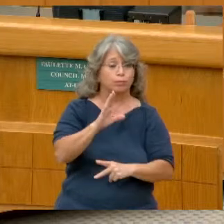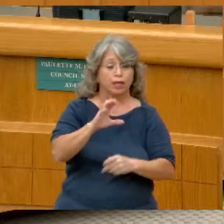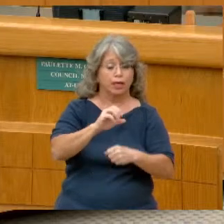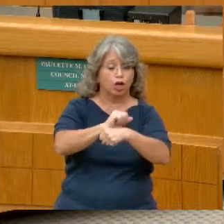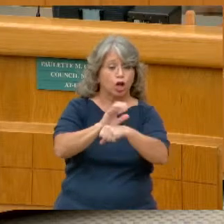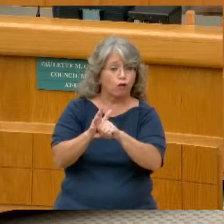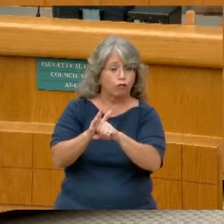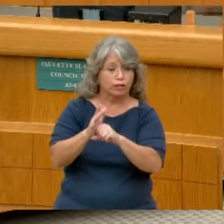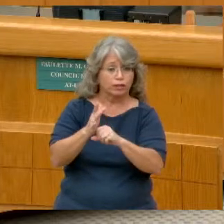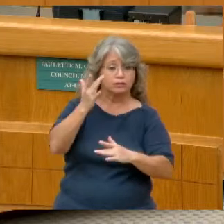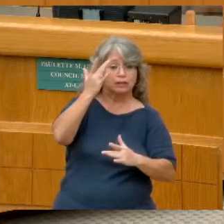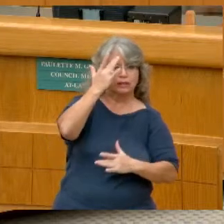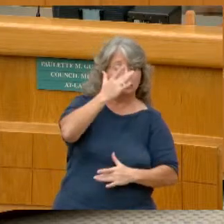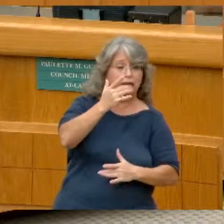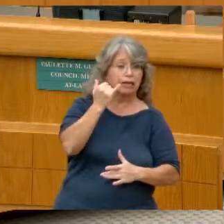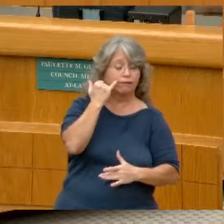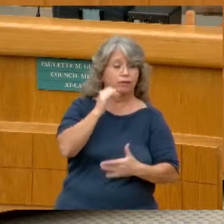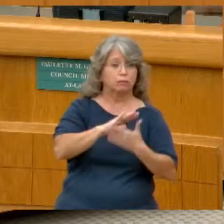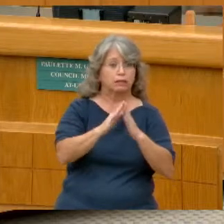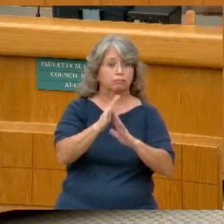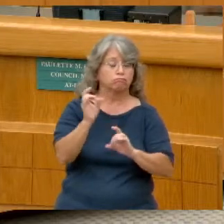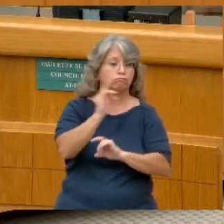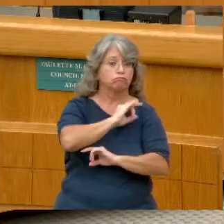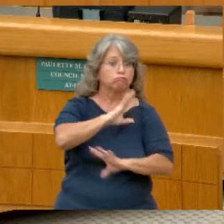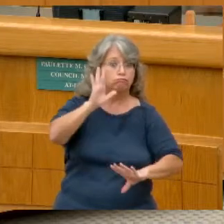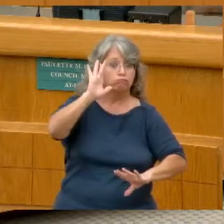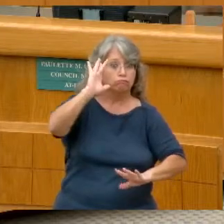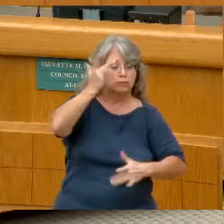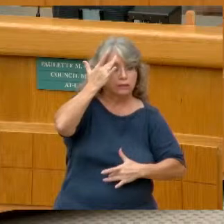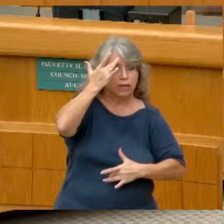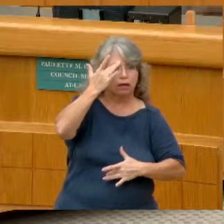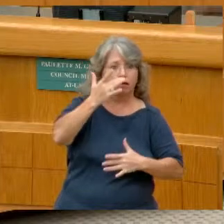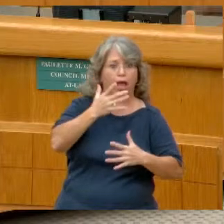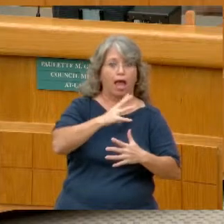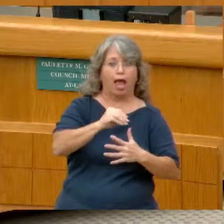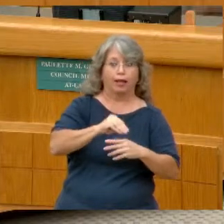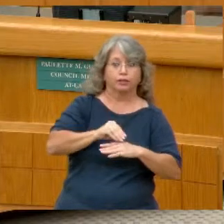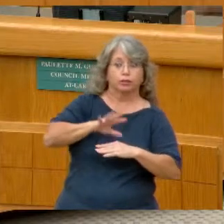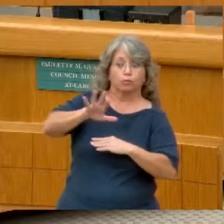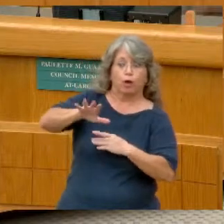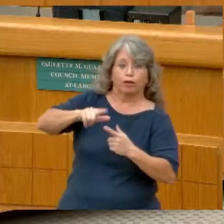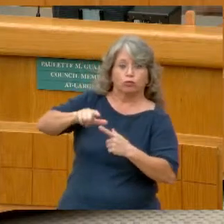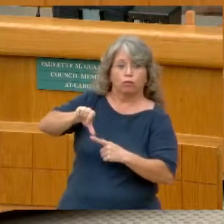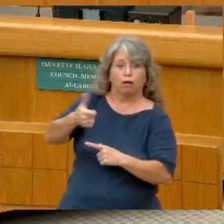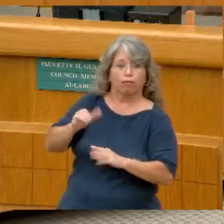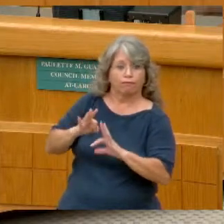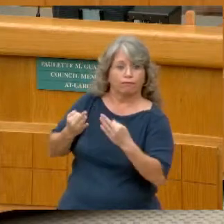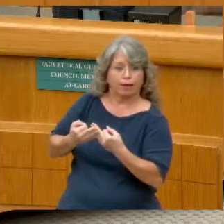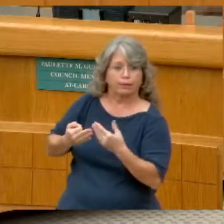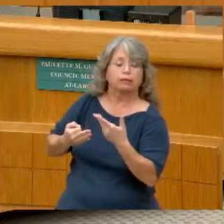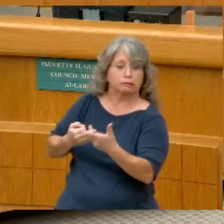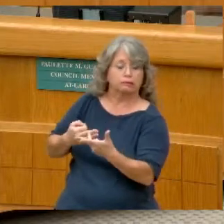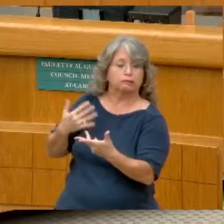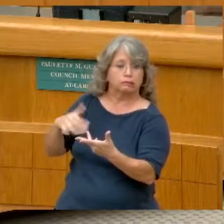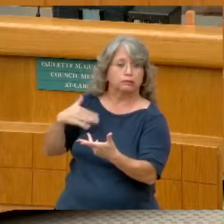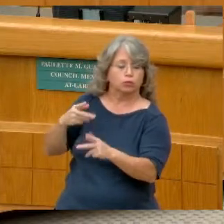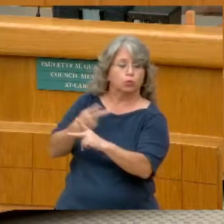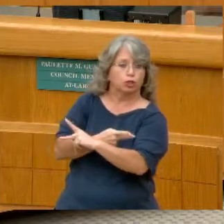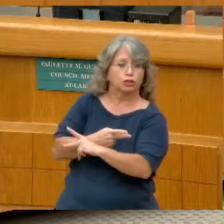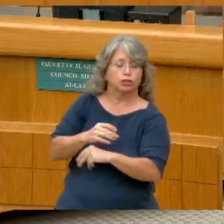and then even worse, if you pass it on to other people. So this is what we're trying to avoid here. Just do everything that people are asking you to